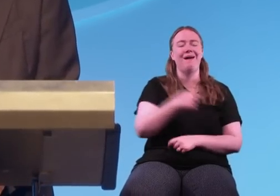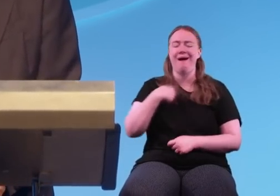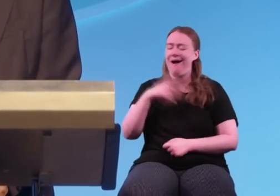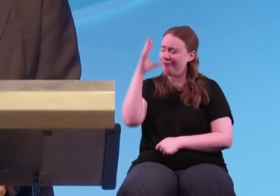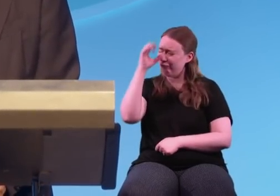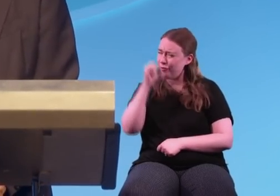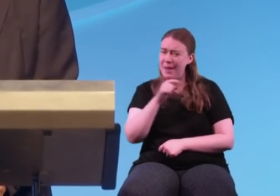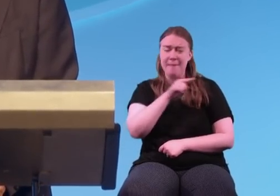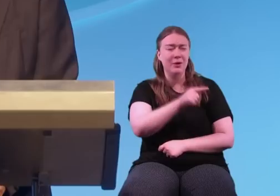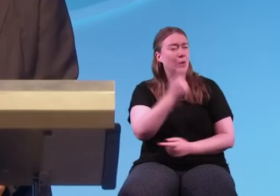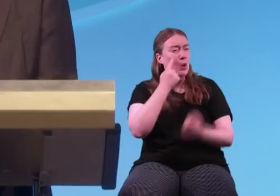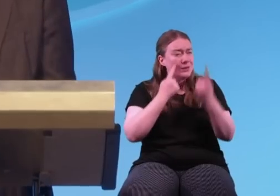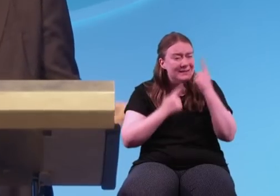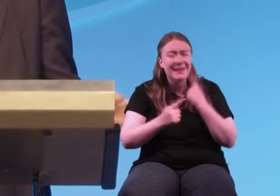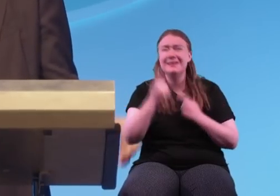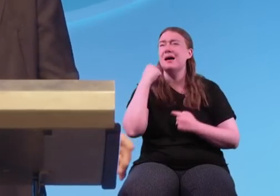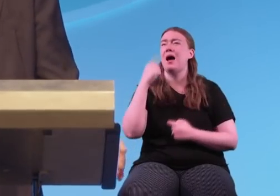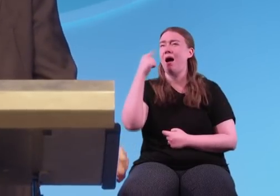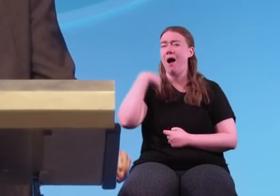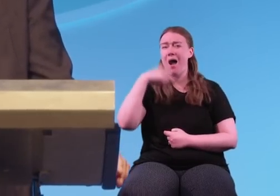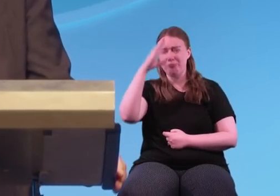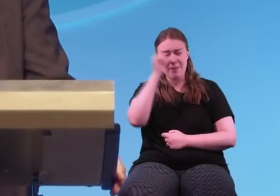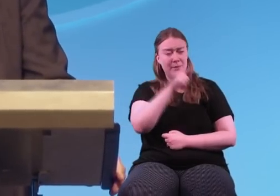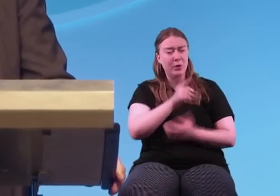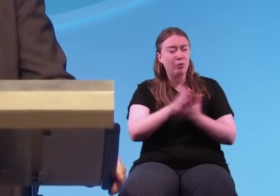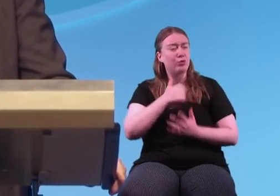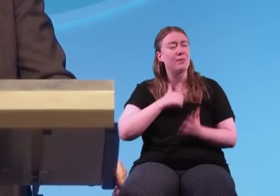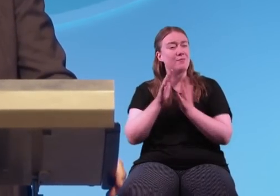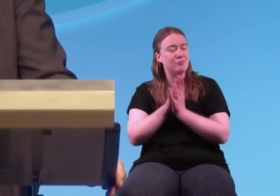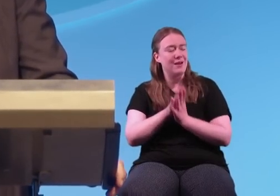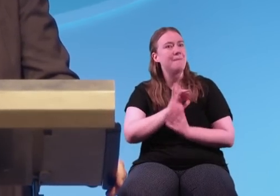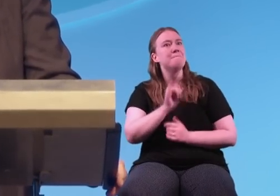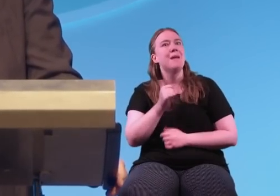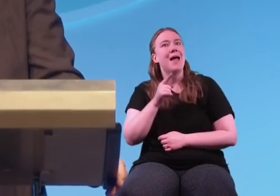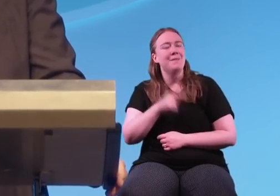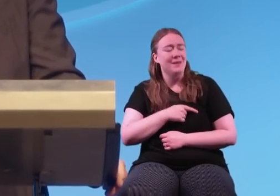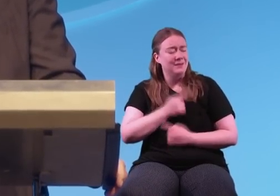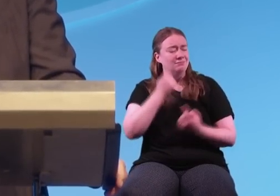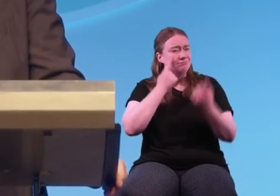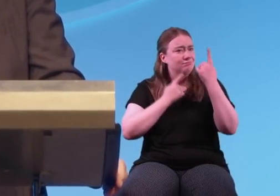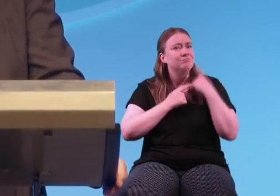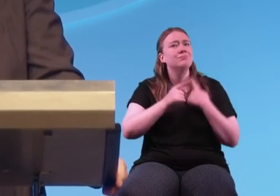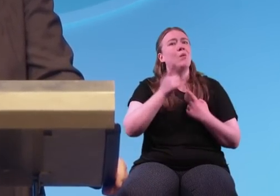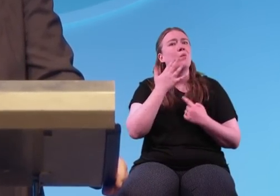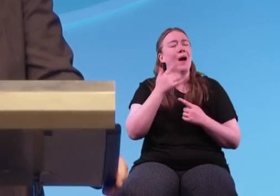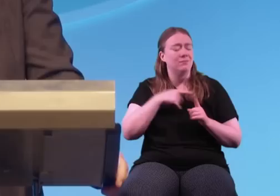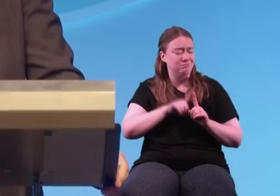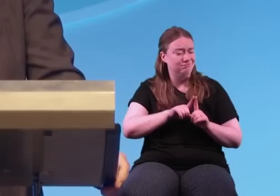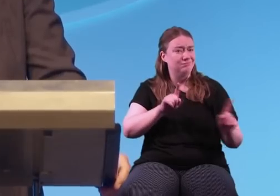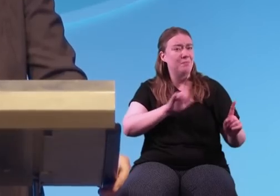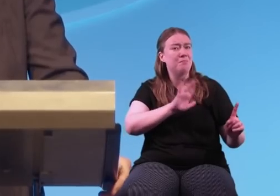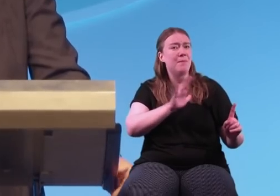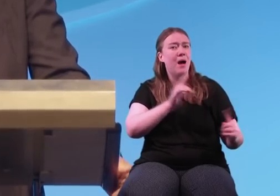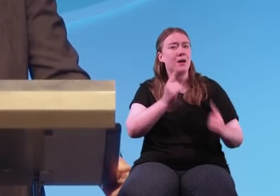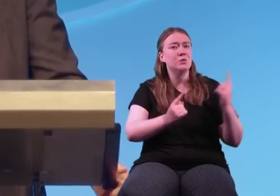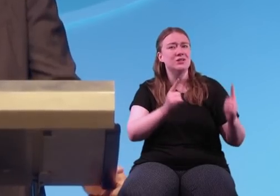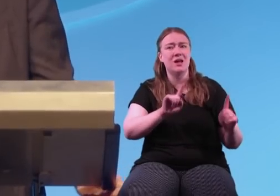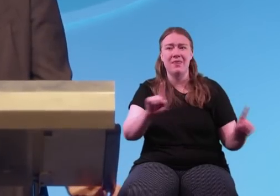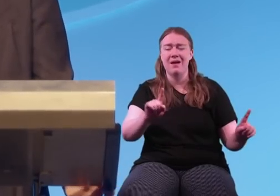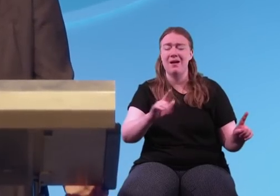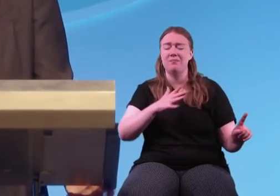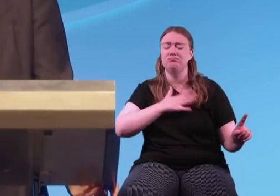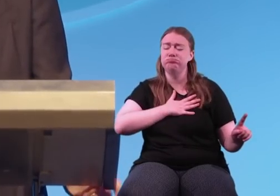your tears, presumably as they said goodbye to one another. Saying goodbye to those whom we